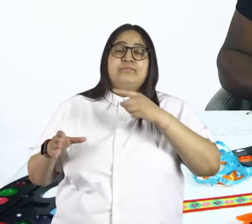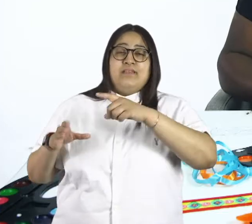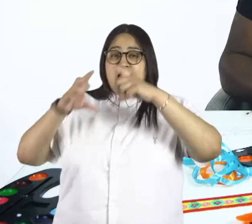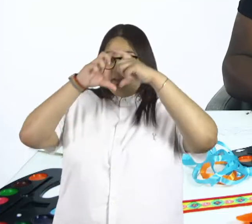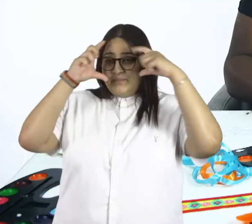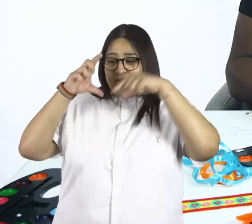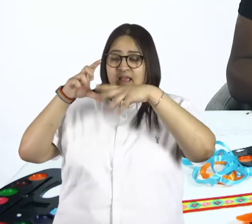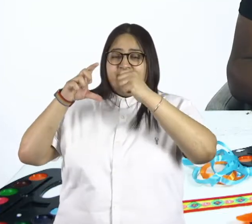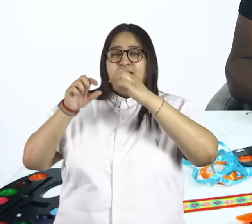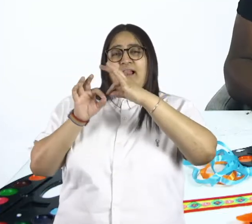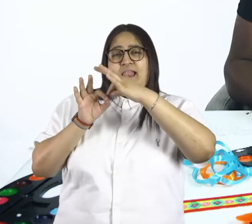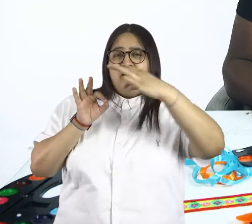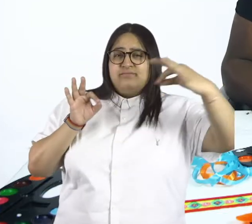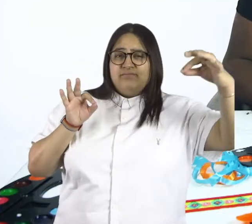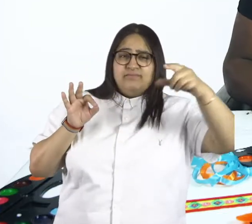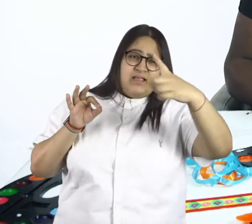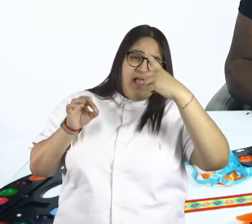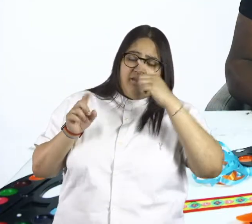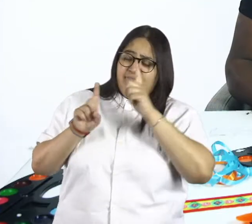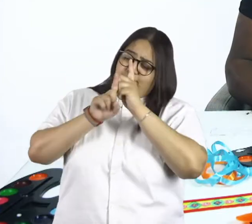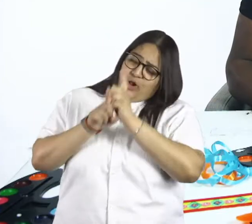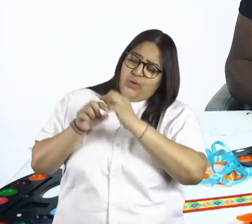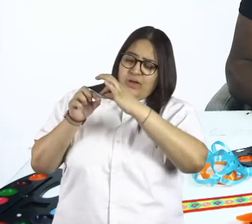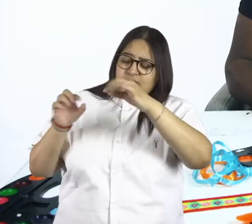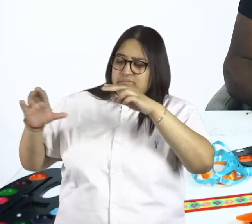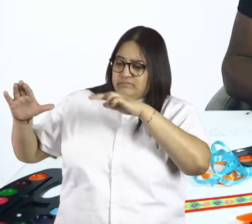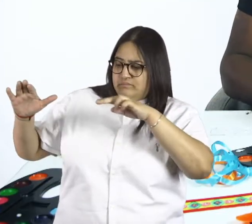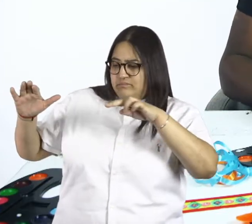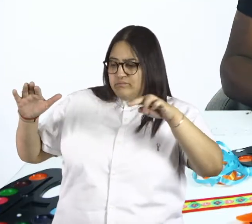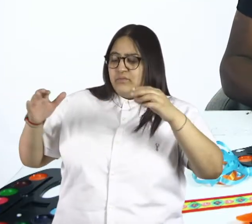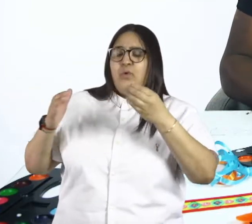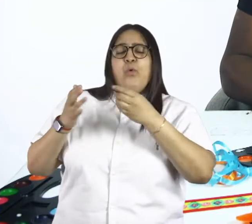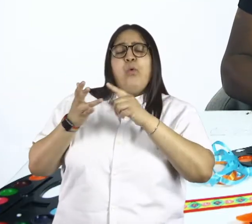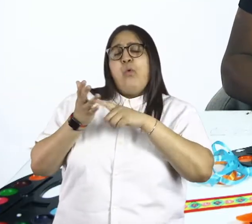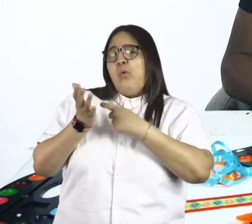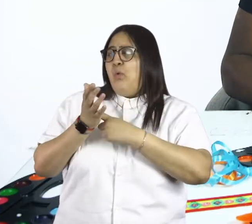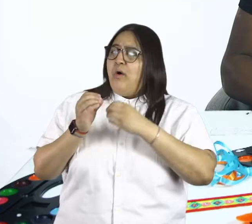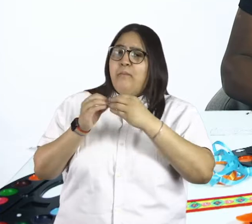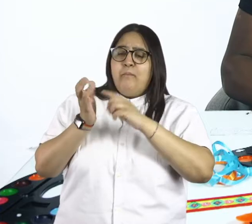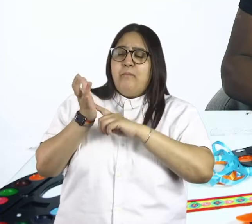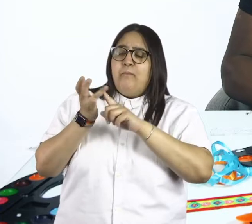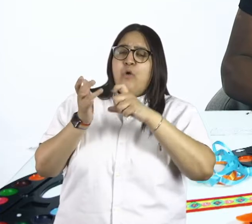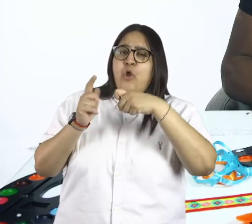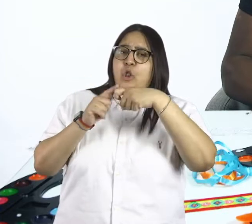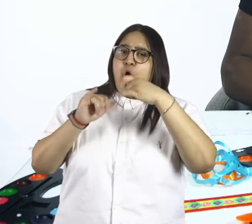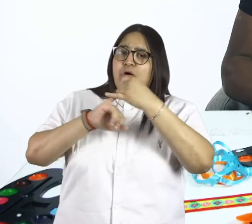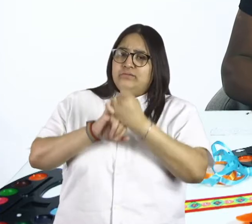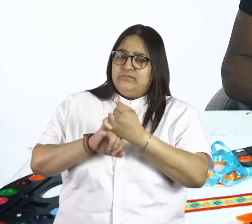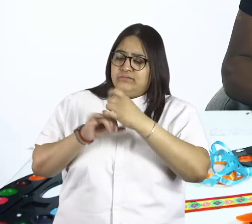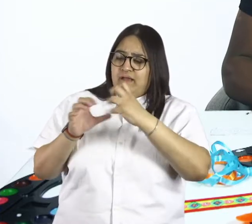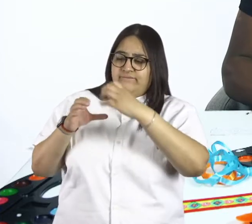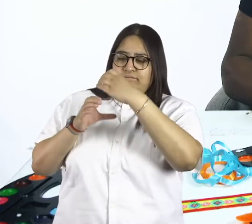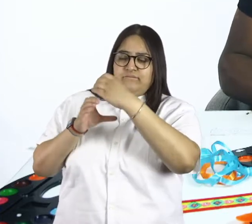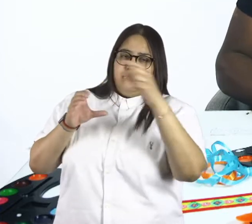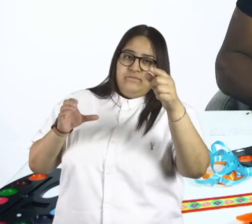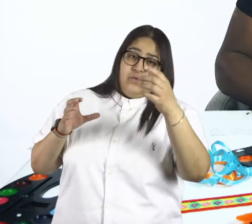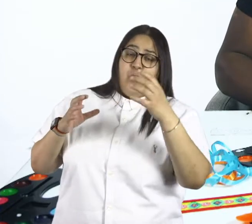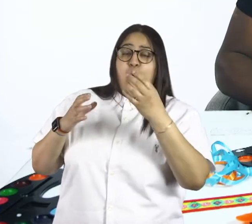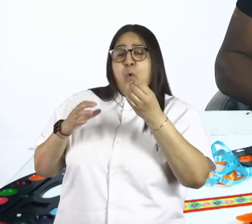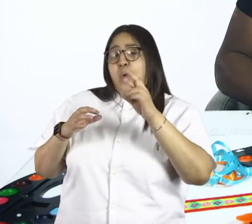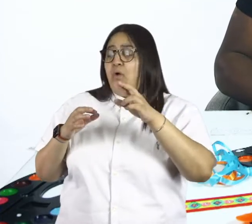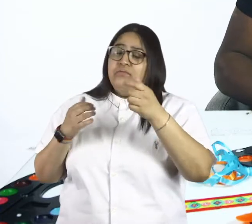it and color it in blocks, like you know how you used to do in like coloring books. You can choose to do that, or if you have an idea of your own,